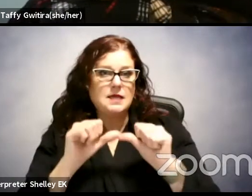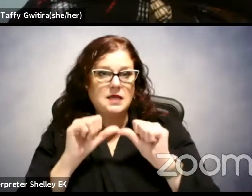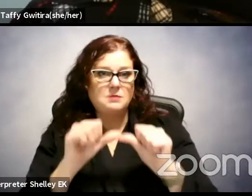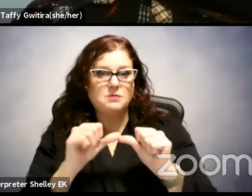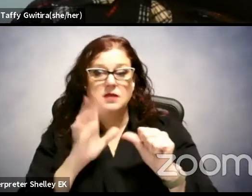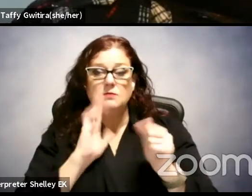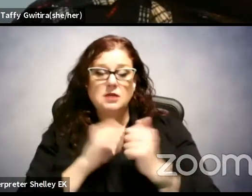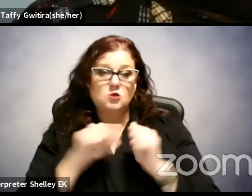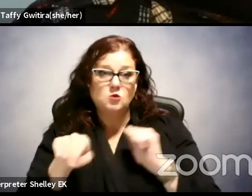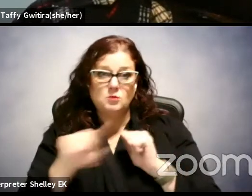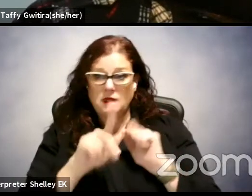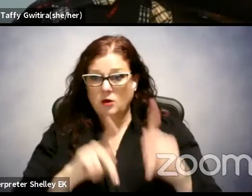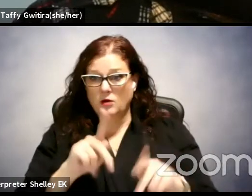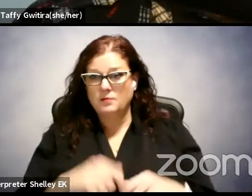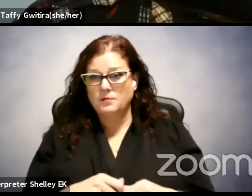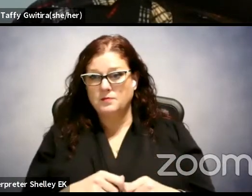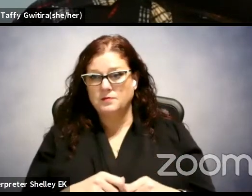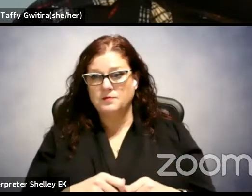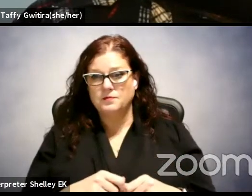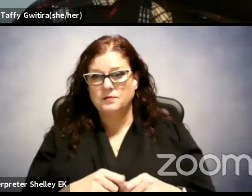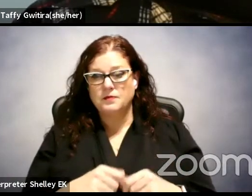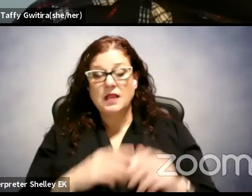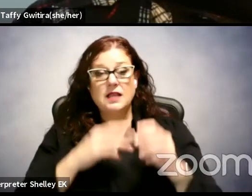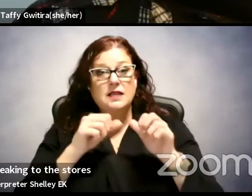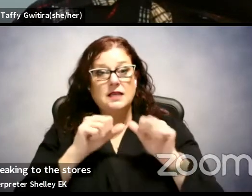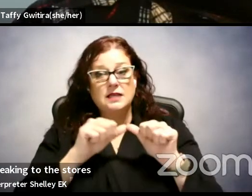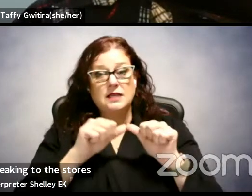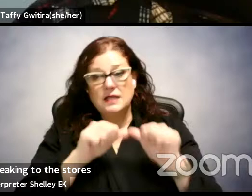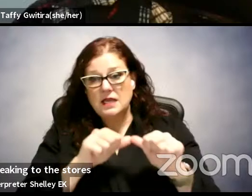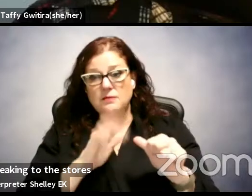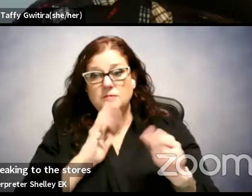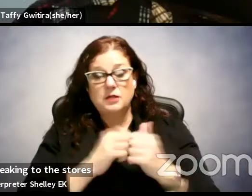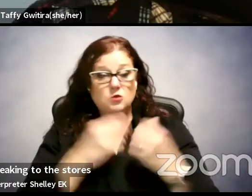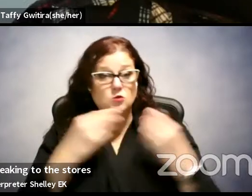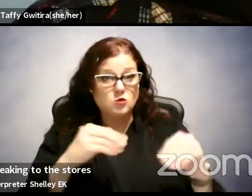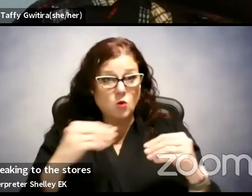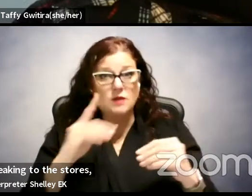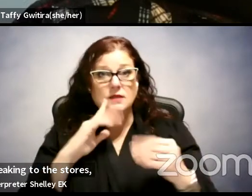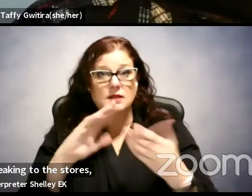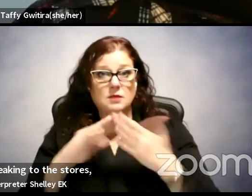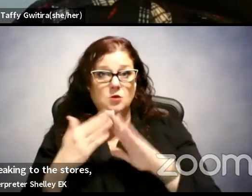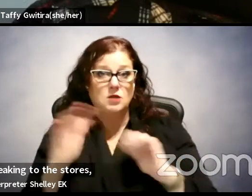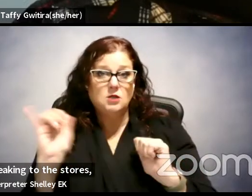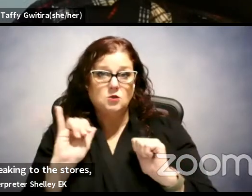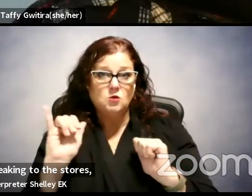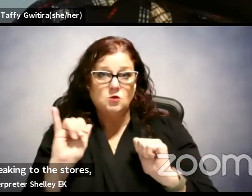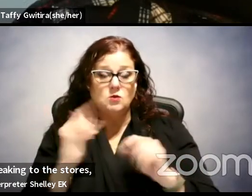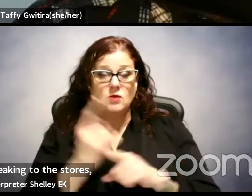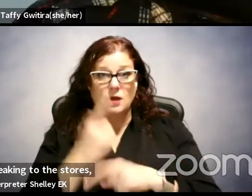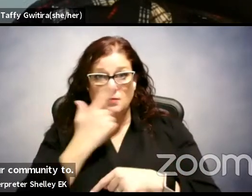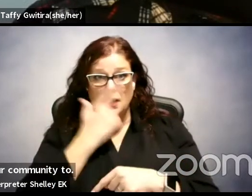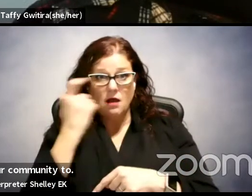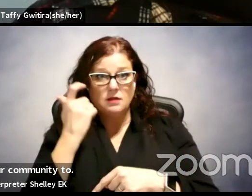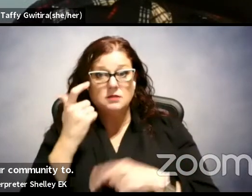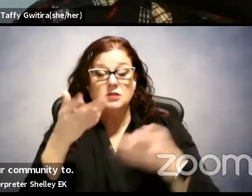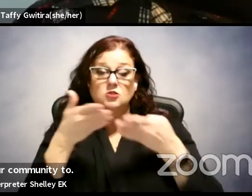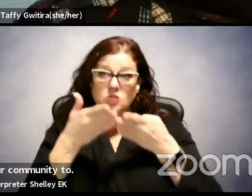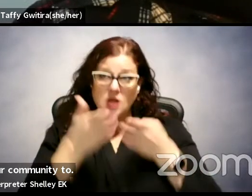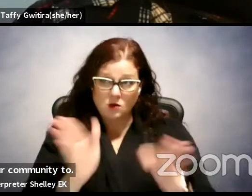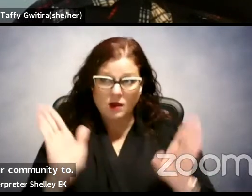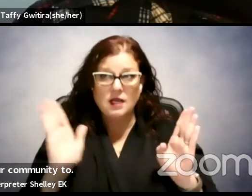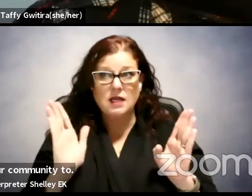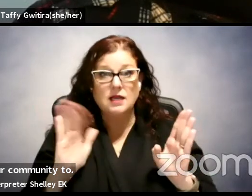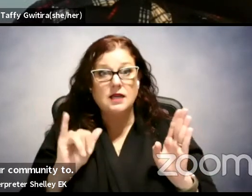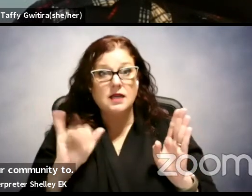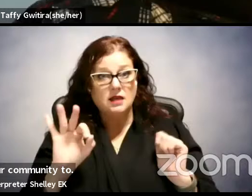speaking to people, like keep speaking to those stores, keep speaking to people in your community too, right? Because generally,